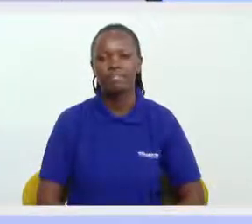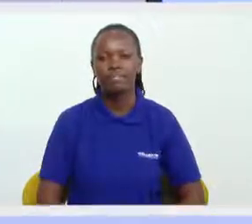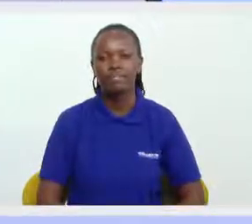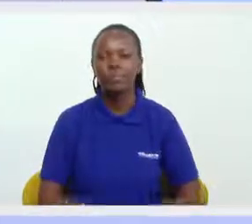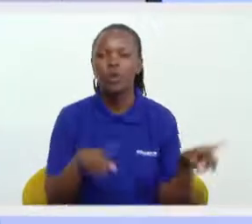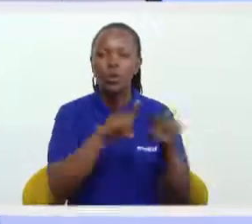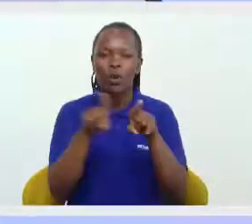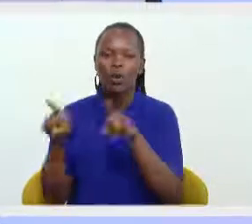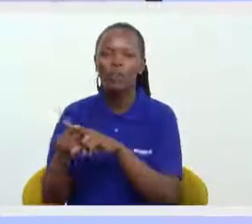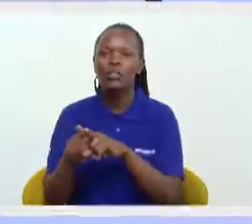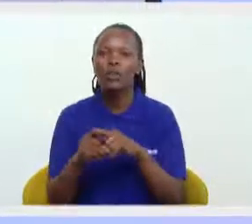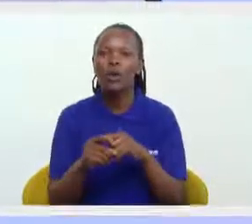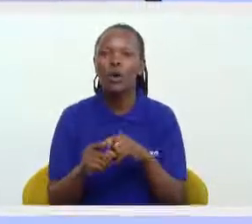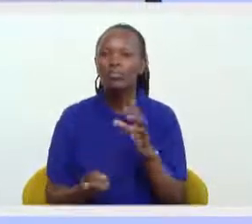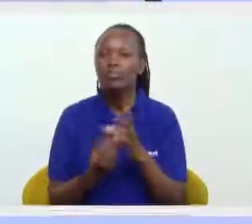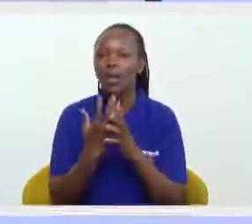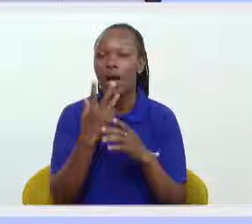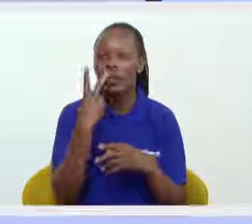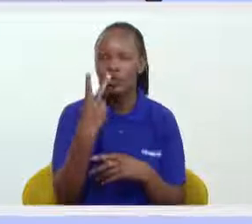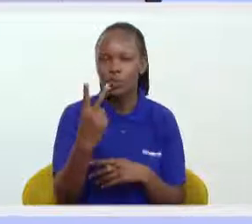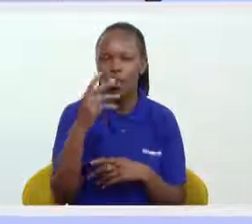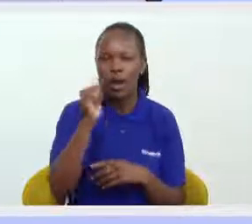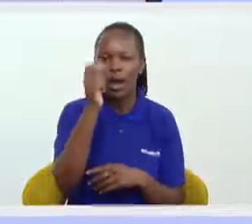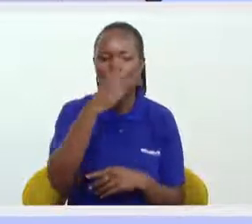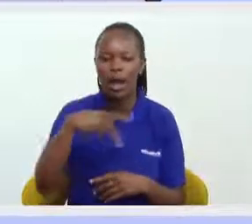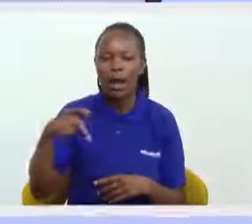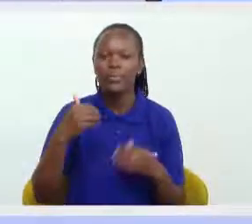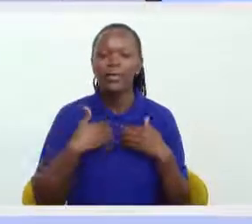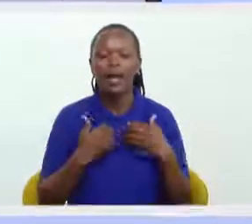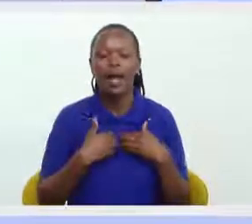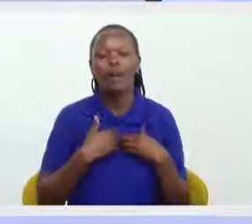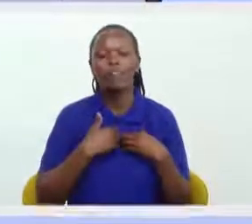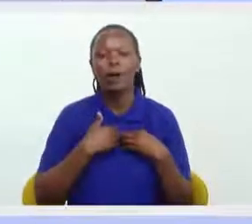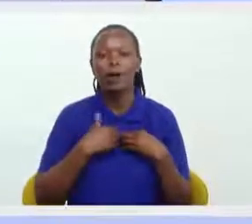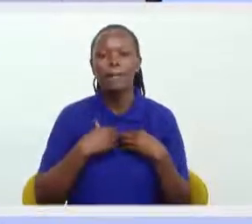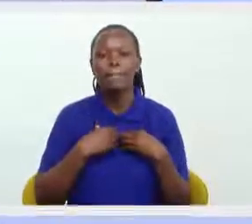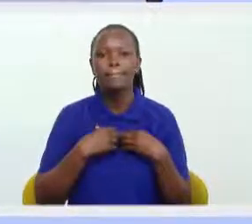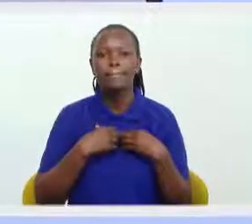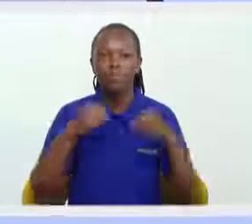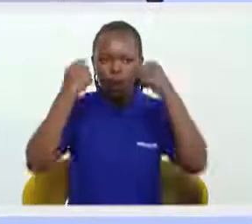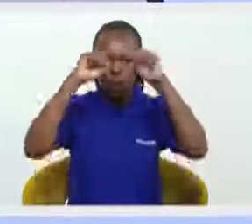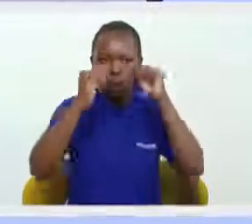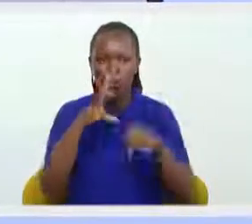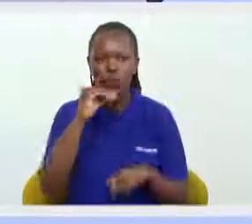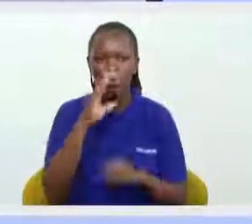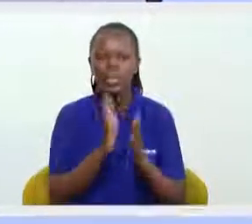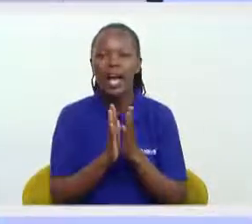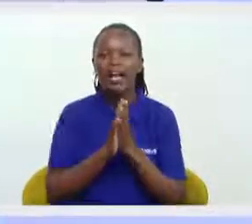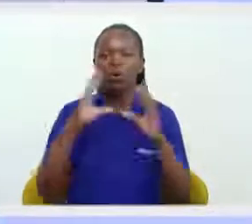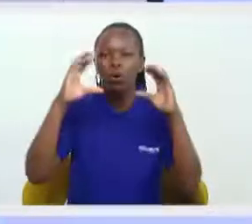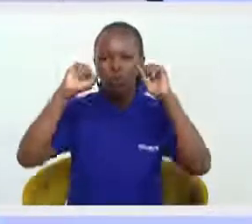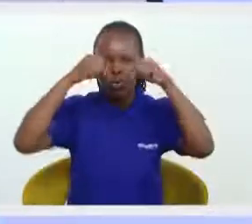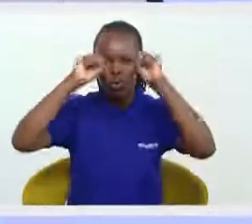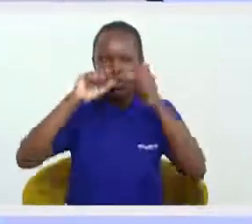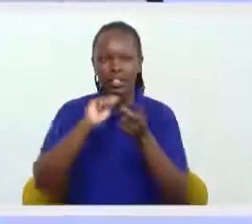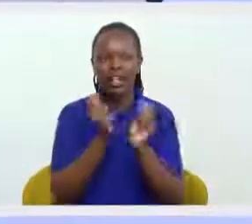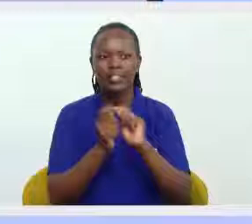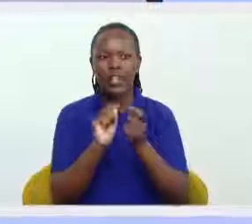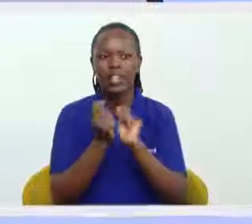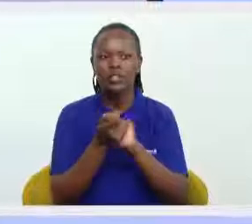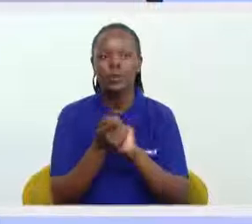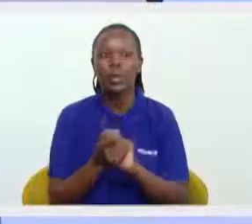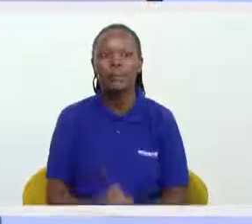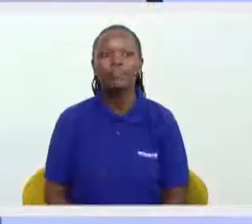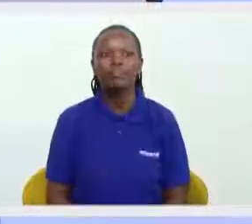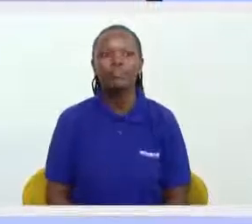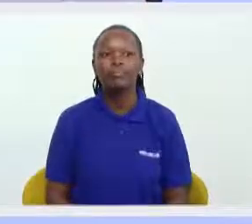And we also offer 2 features which combine the power of Google's speech recognition with Google Translation. In Google Meet